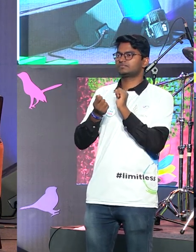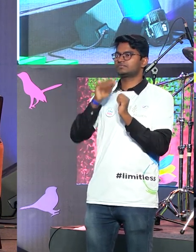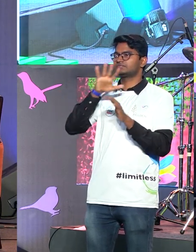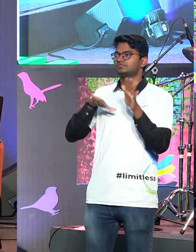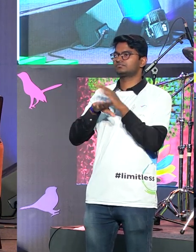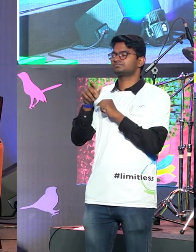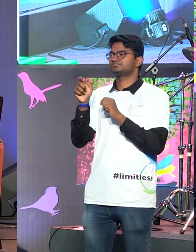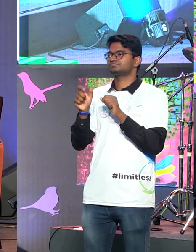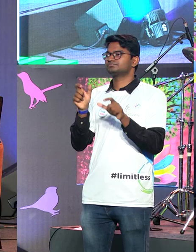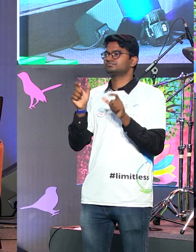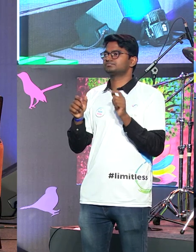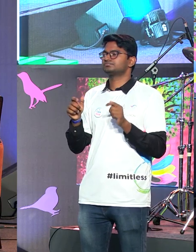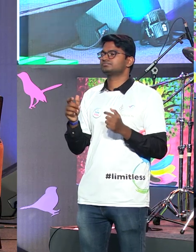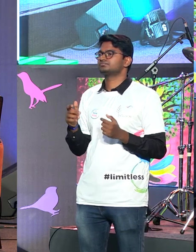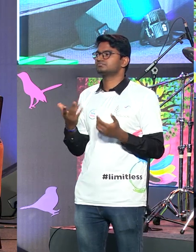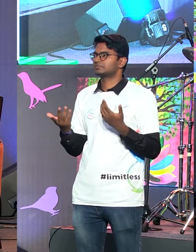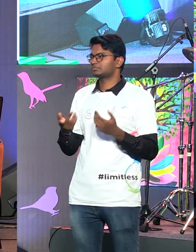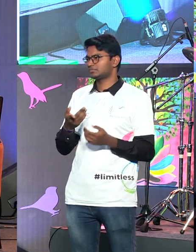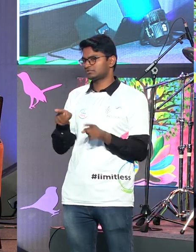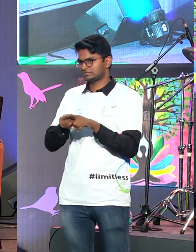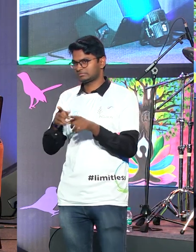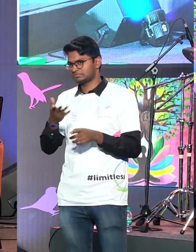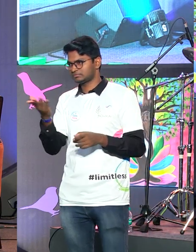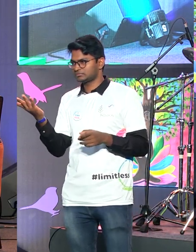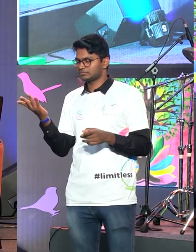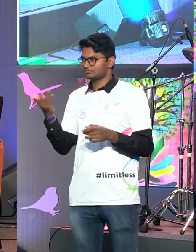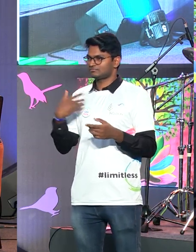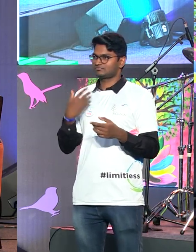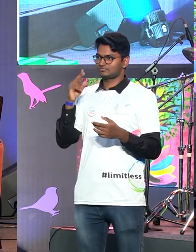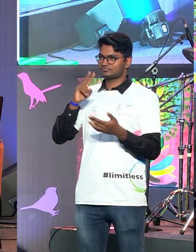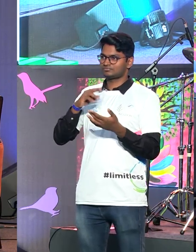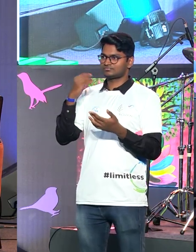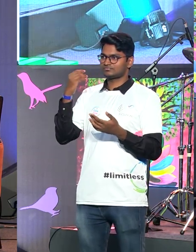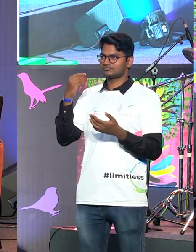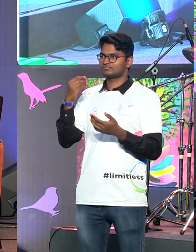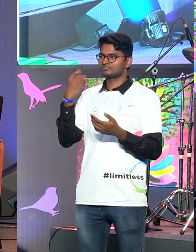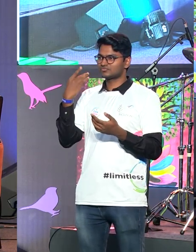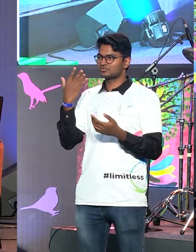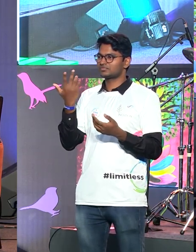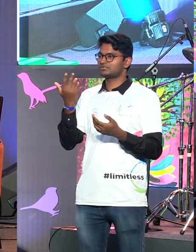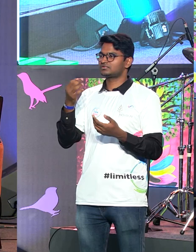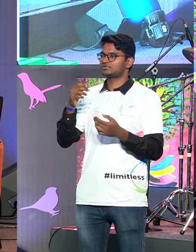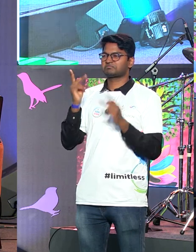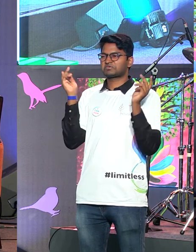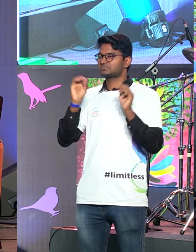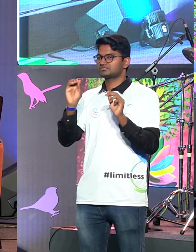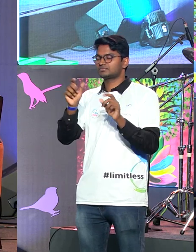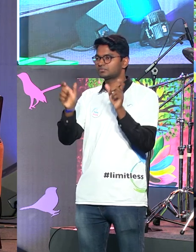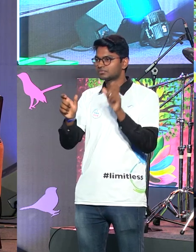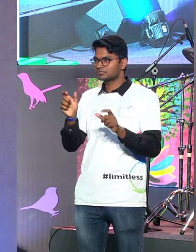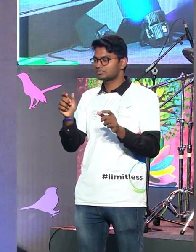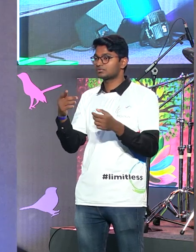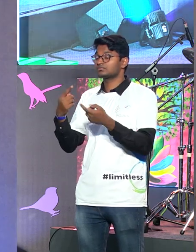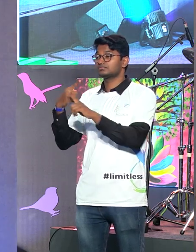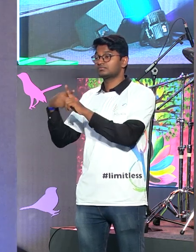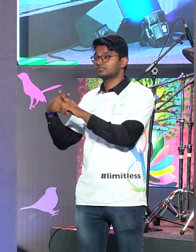think, common people like all of us here and celebrities come together to drive a change. No, if you see the video, actually, it's very mixed. I mean, we are